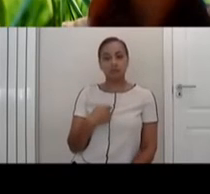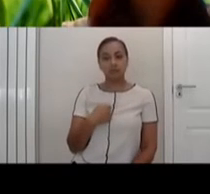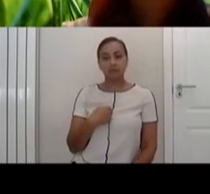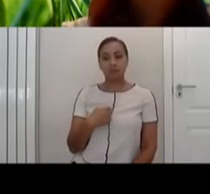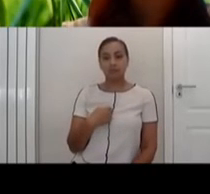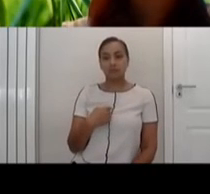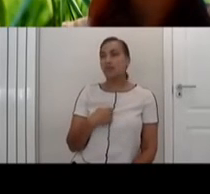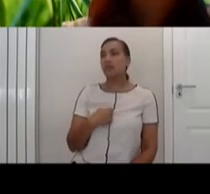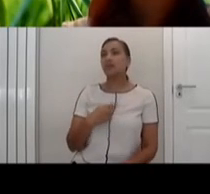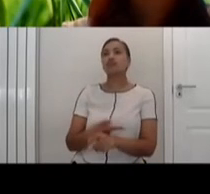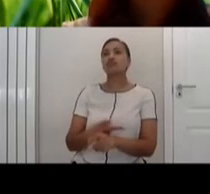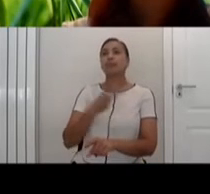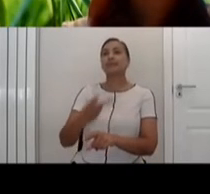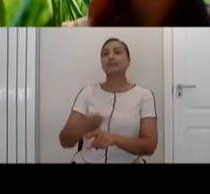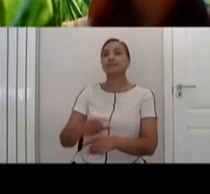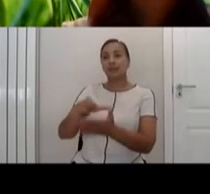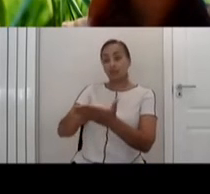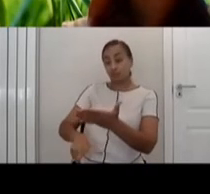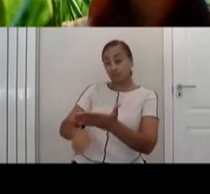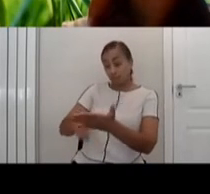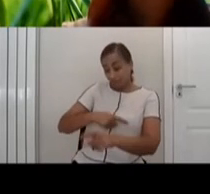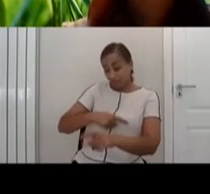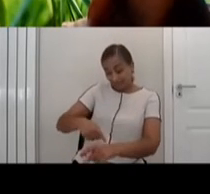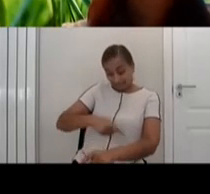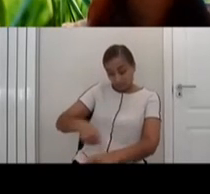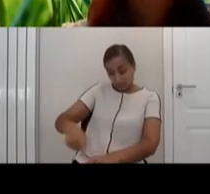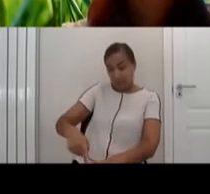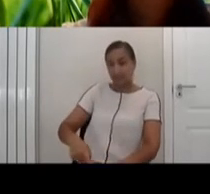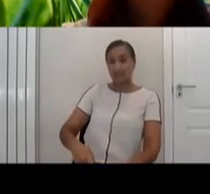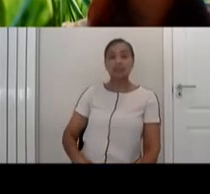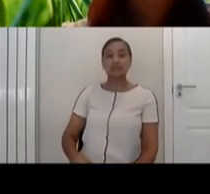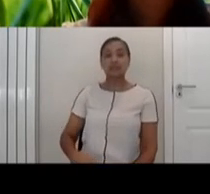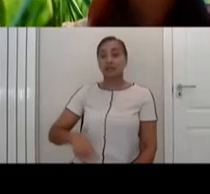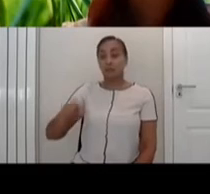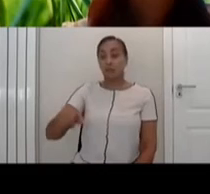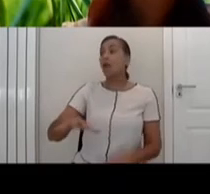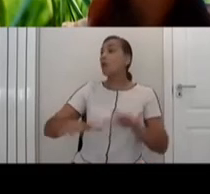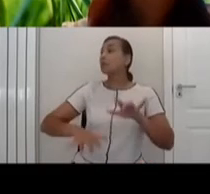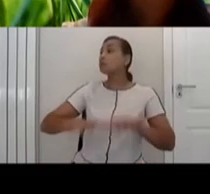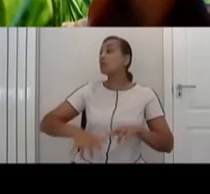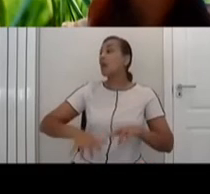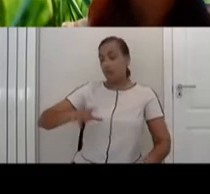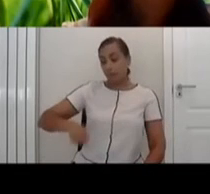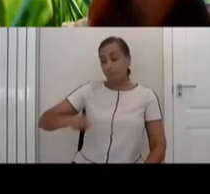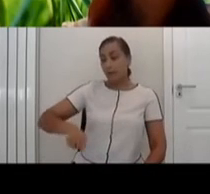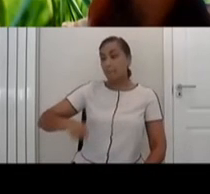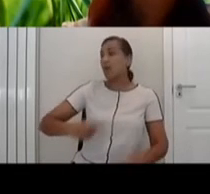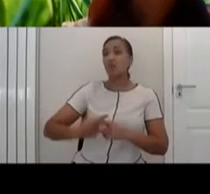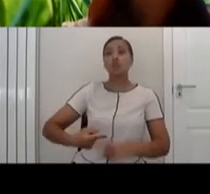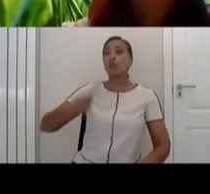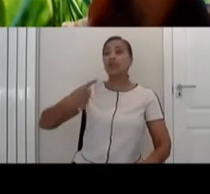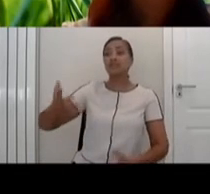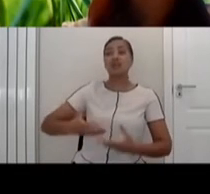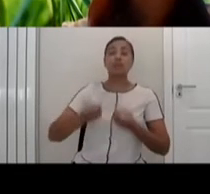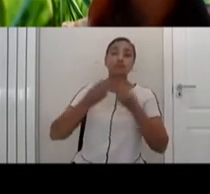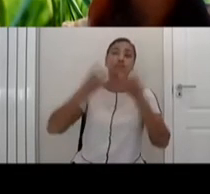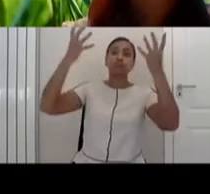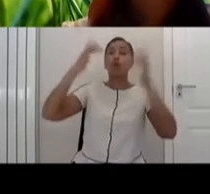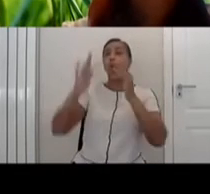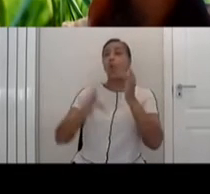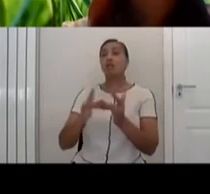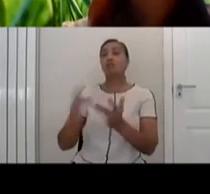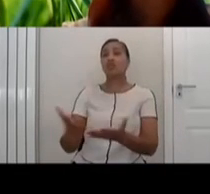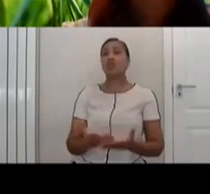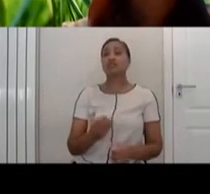repeat prescriptions this week, which took me several clicks of a mouse, and I did it practically instantly because it was wonderful. If you